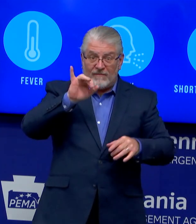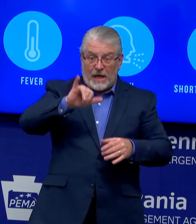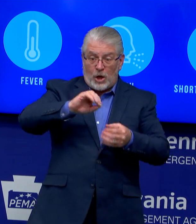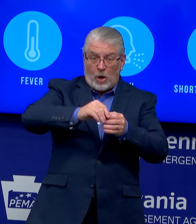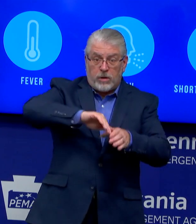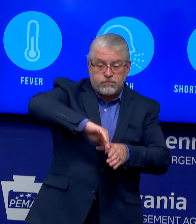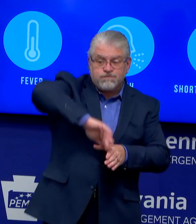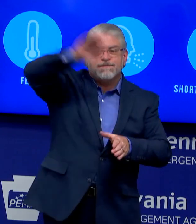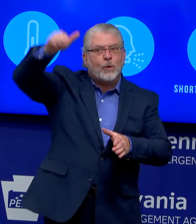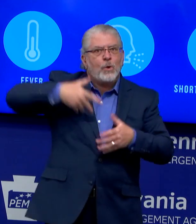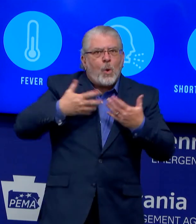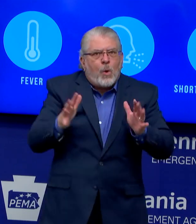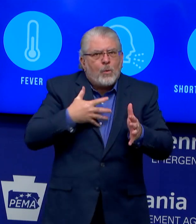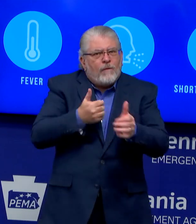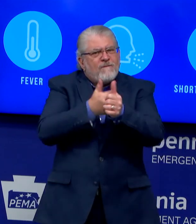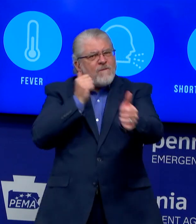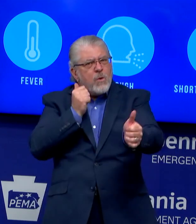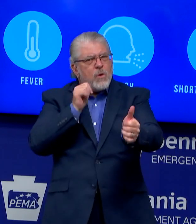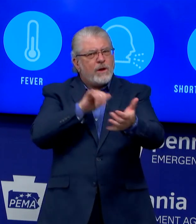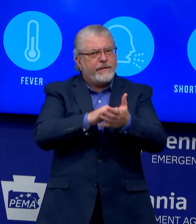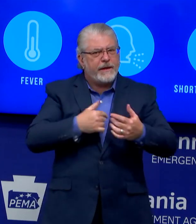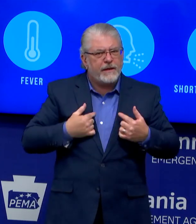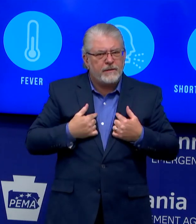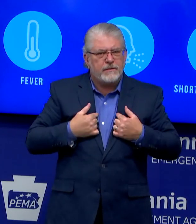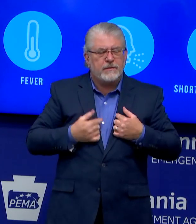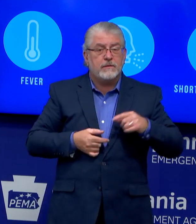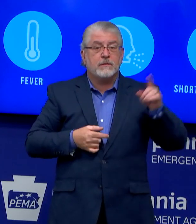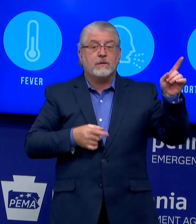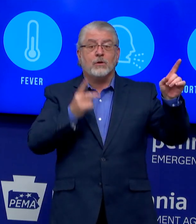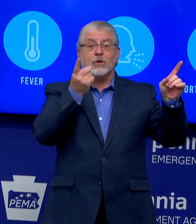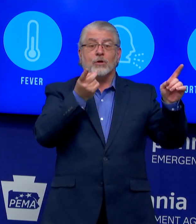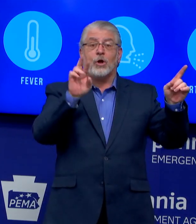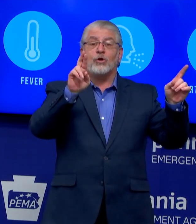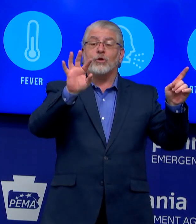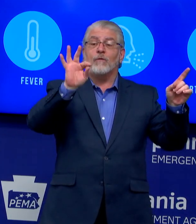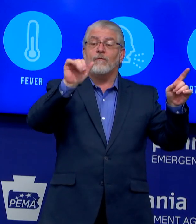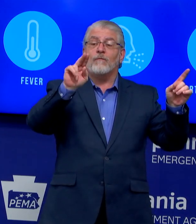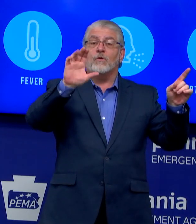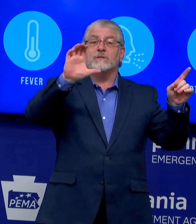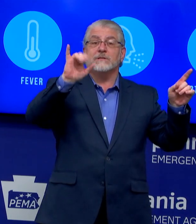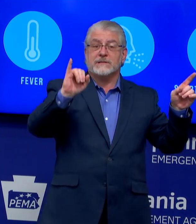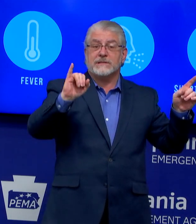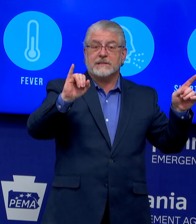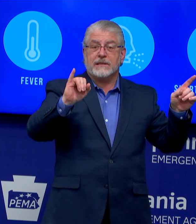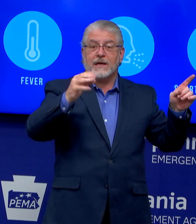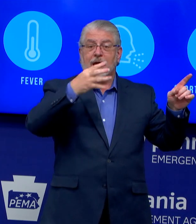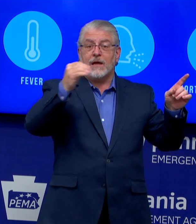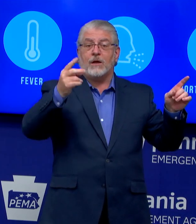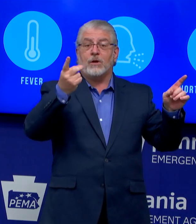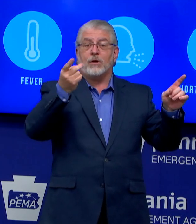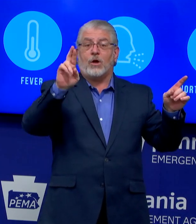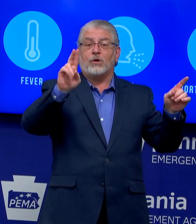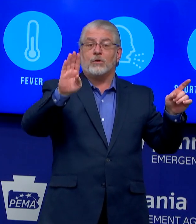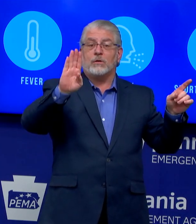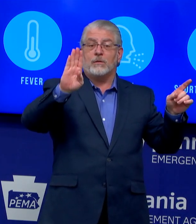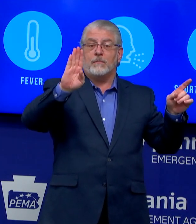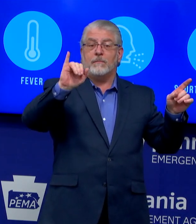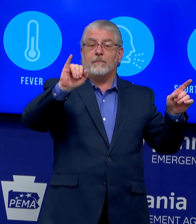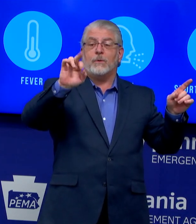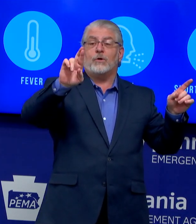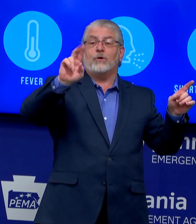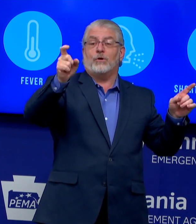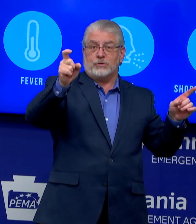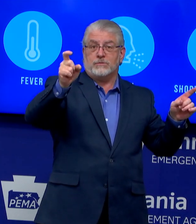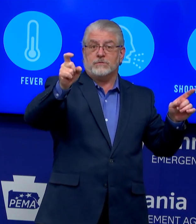Dr. Fauci and Dr. Birx nationally, and it's the way we will progress in Pennsylvania. We have another question